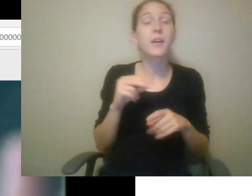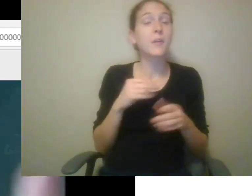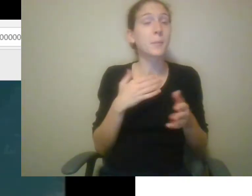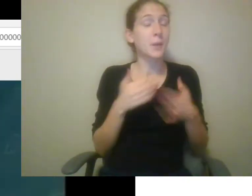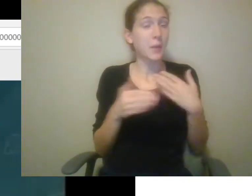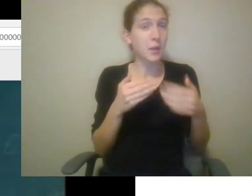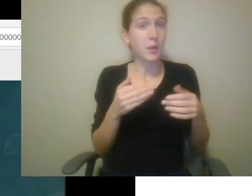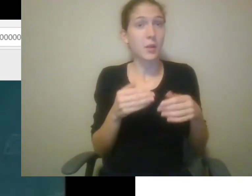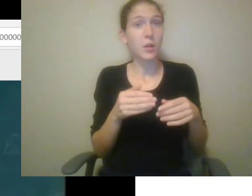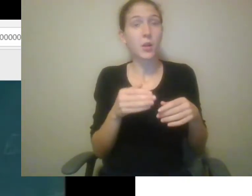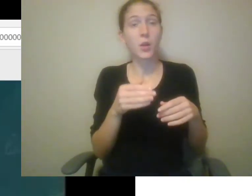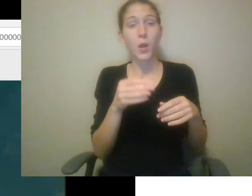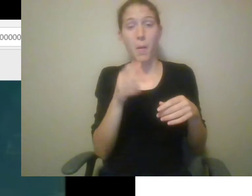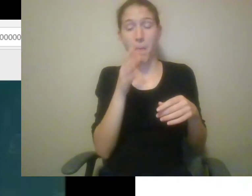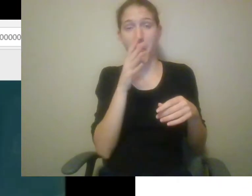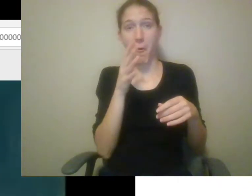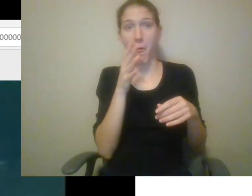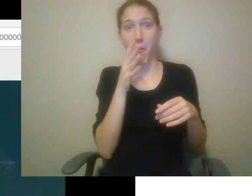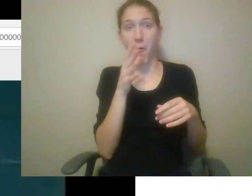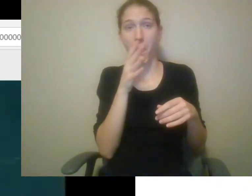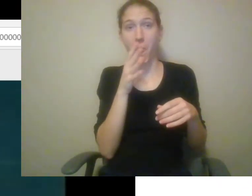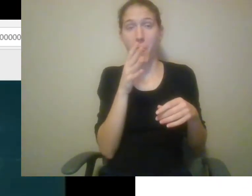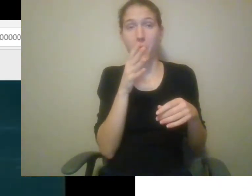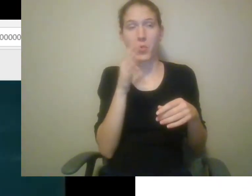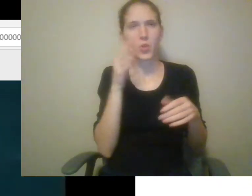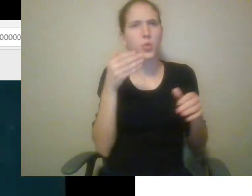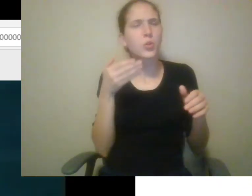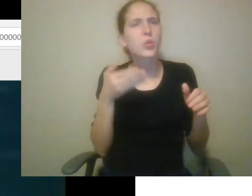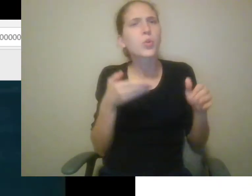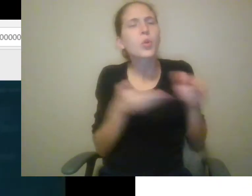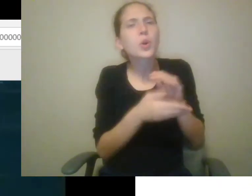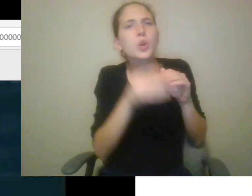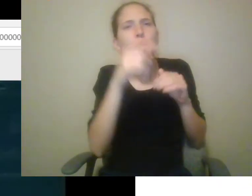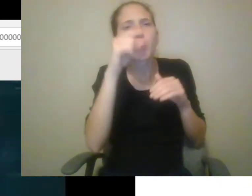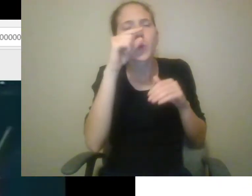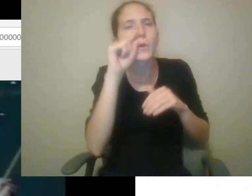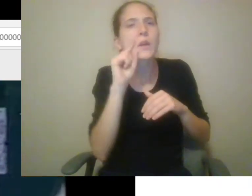John? What's that mean? What are you smelling?